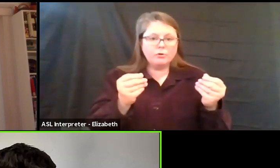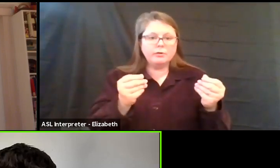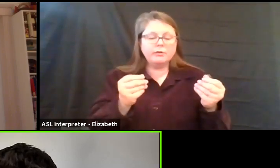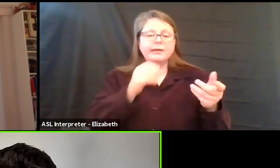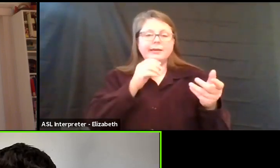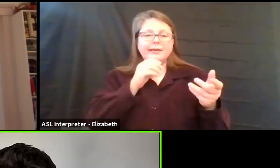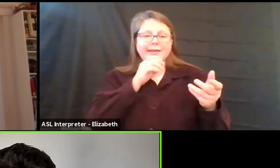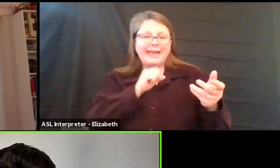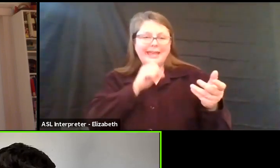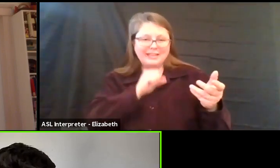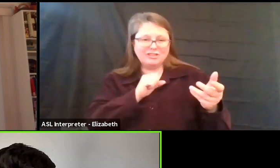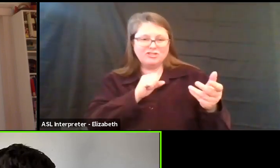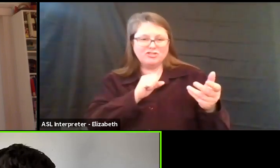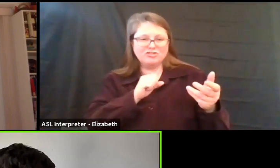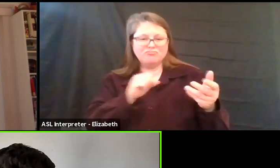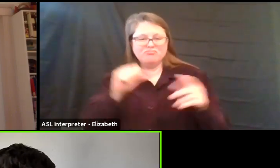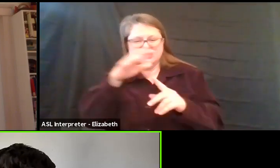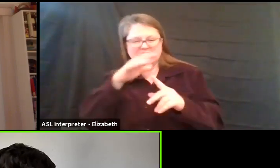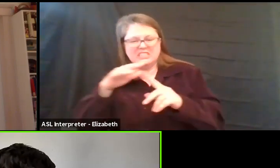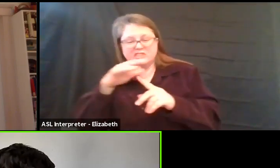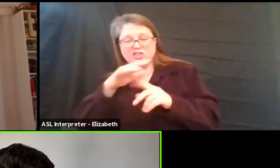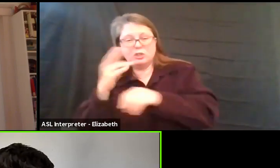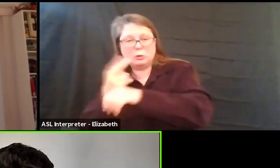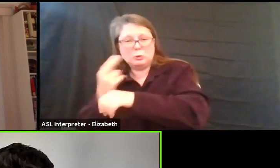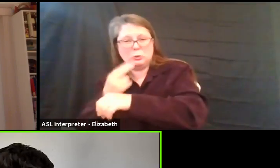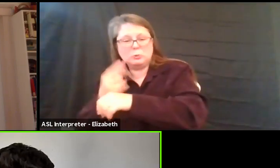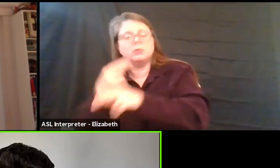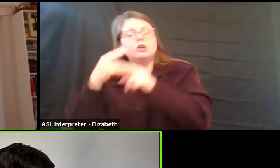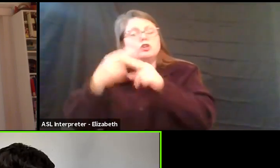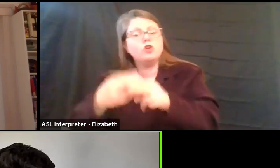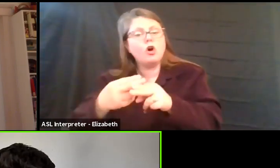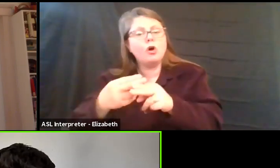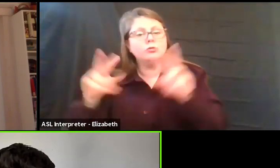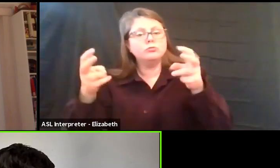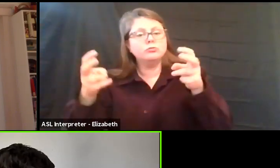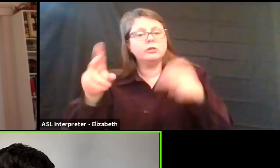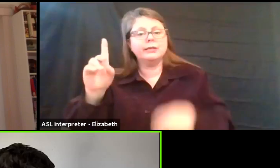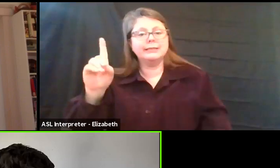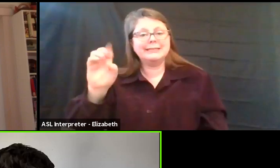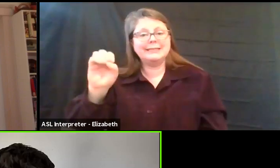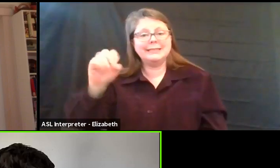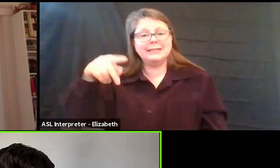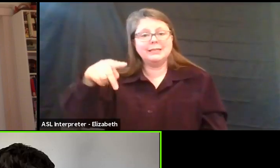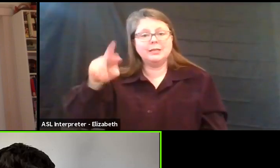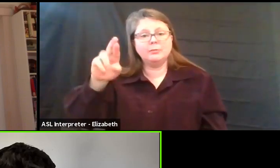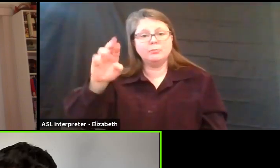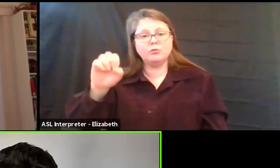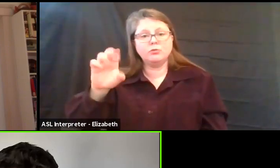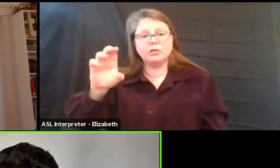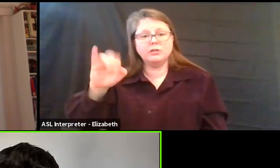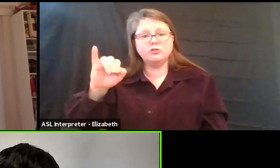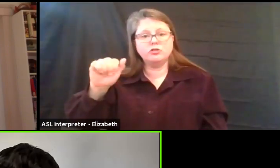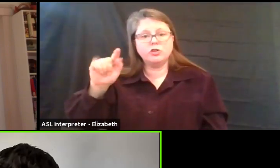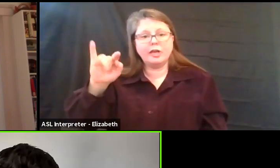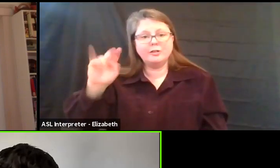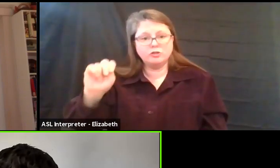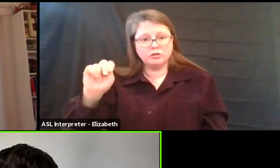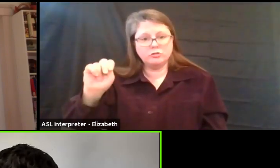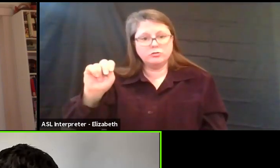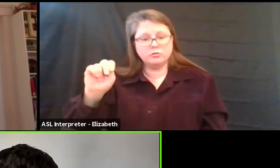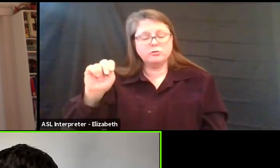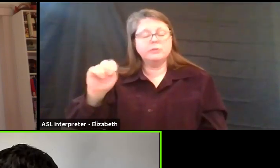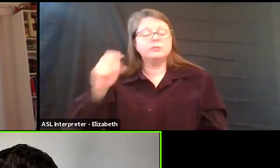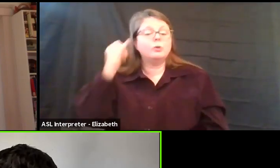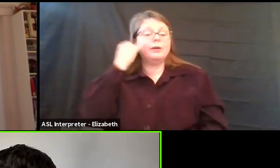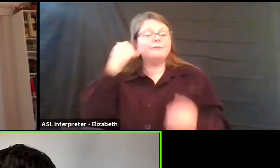depreciation. If you have replacement cost, you can then use that actual cash value payment to begin replacing